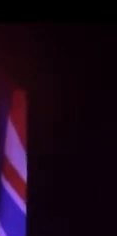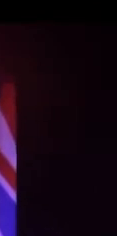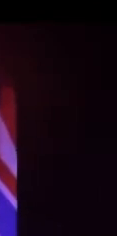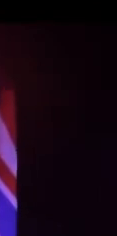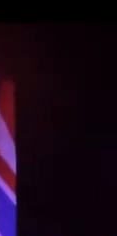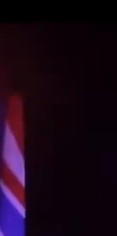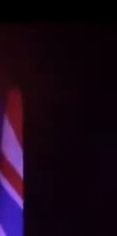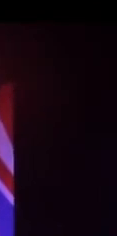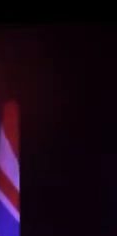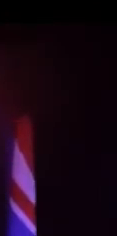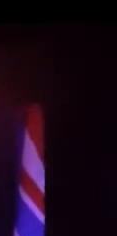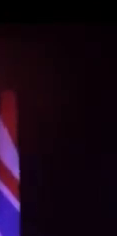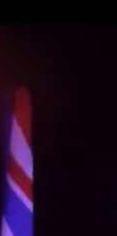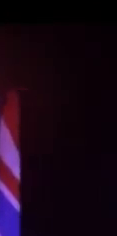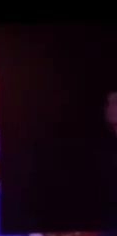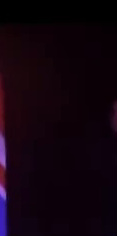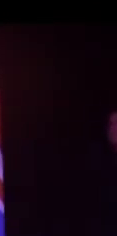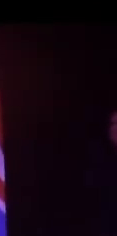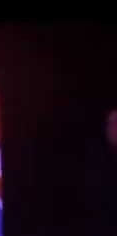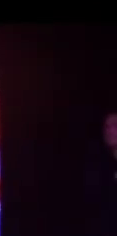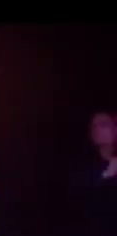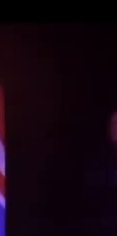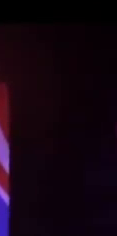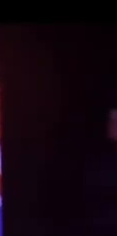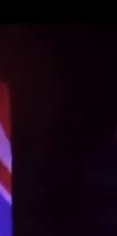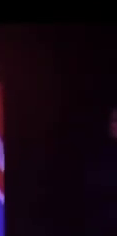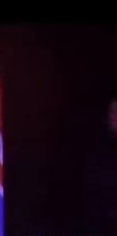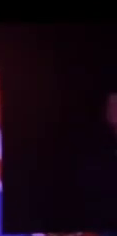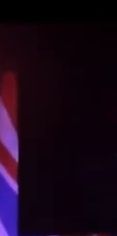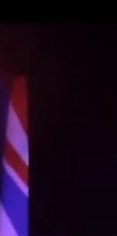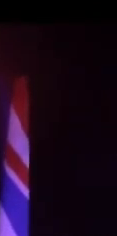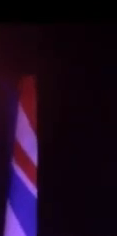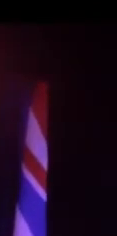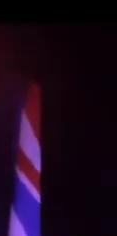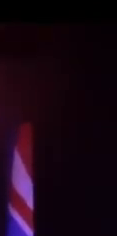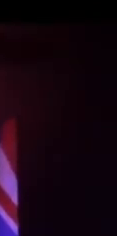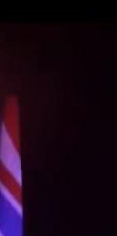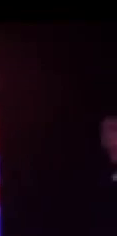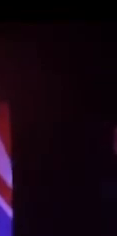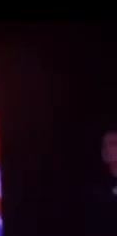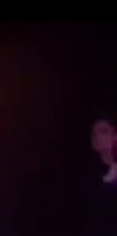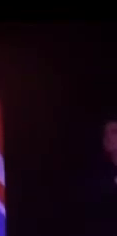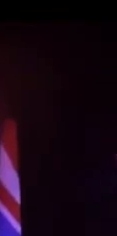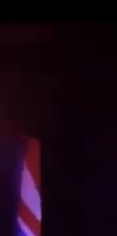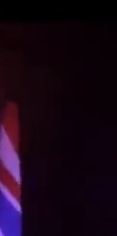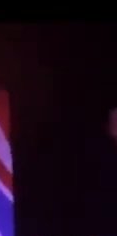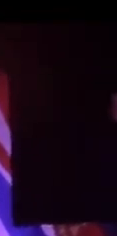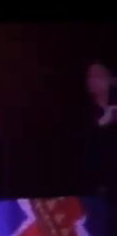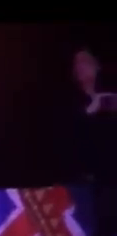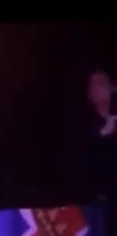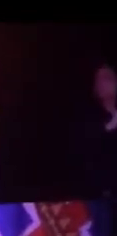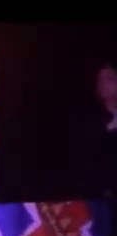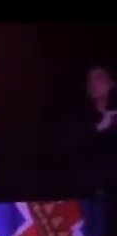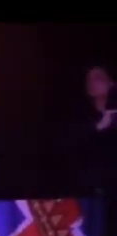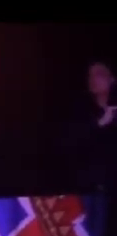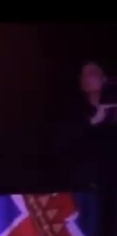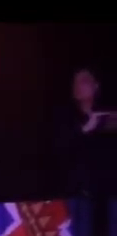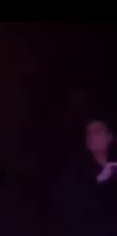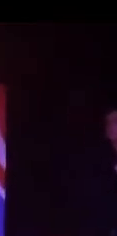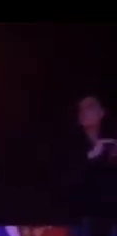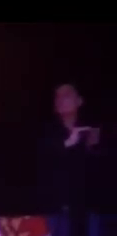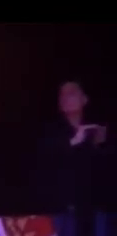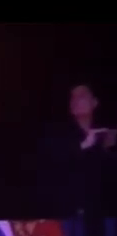science experiments for some subhuman that's walking among us that's got these fucking politicians by the fucking